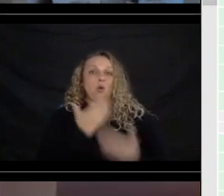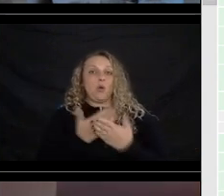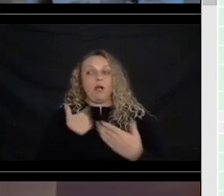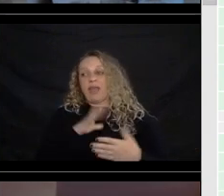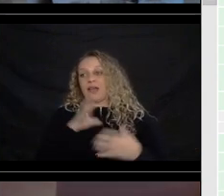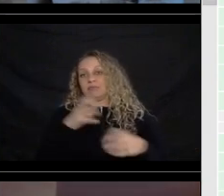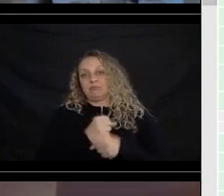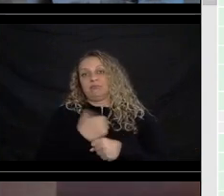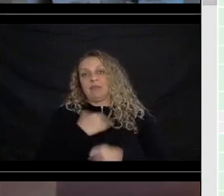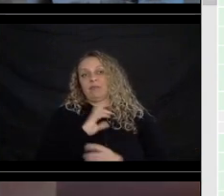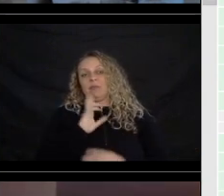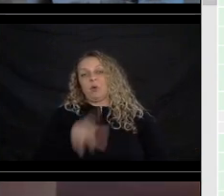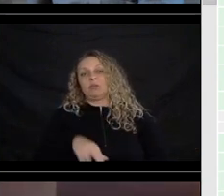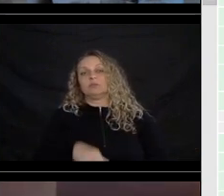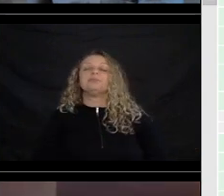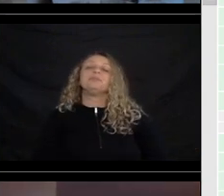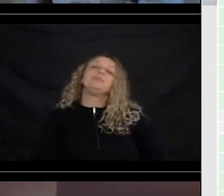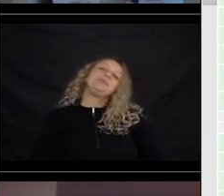report.